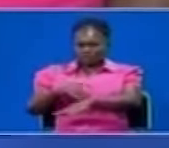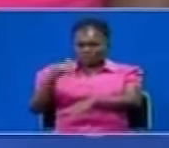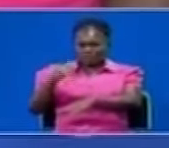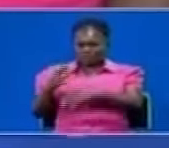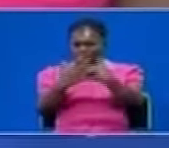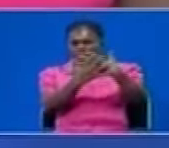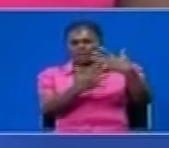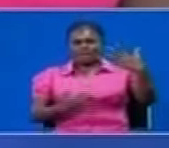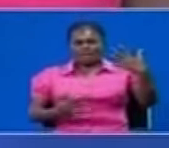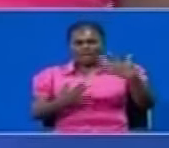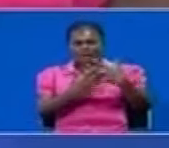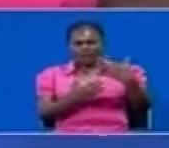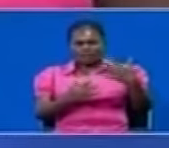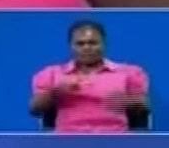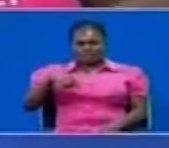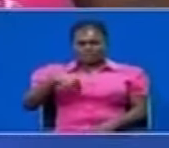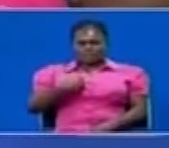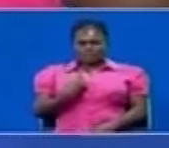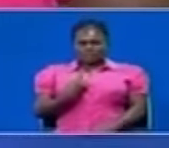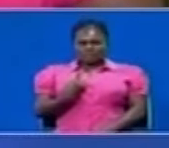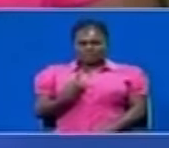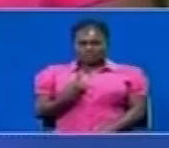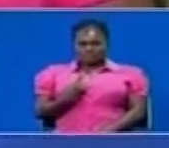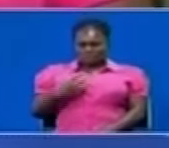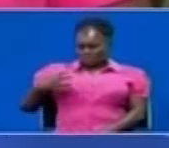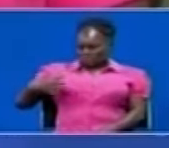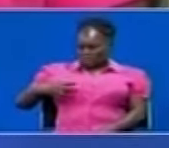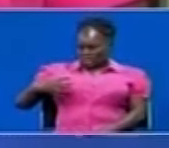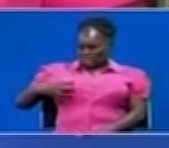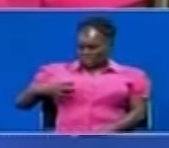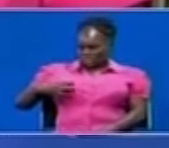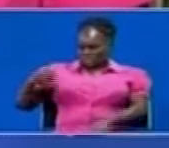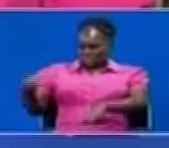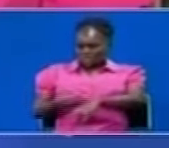blood. I am a 12 years breast cancer warrior.